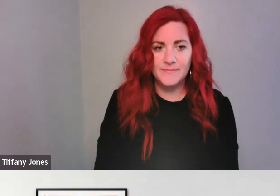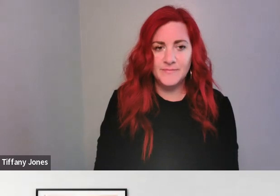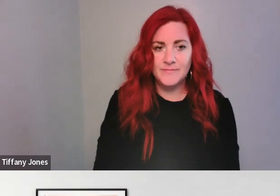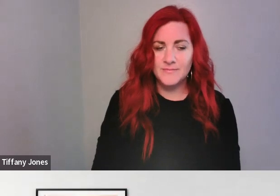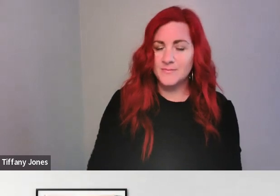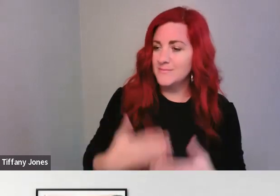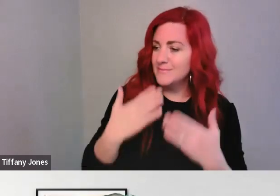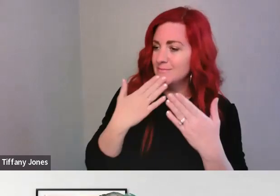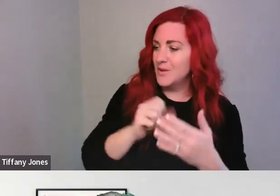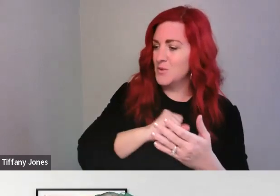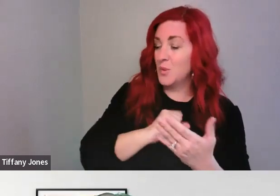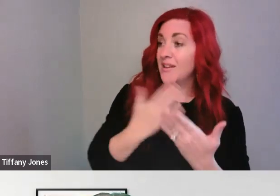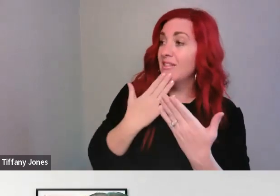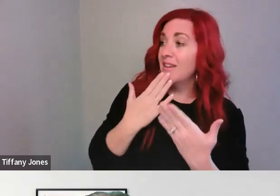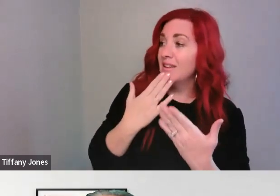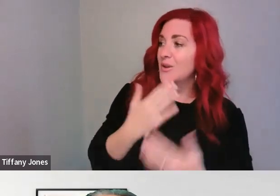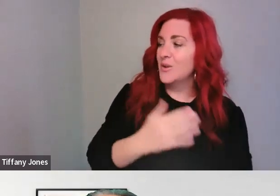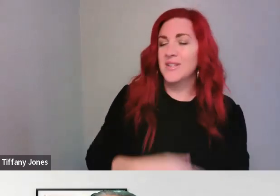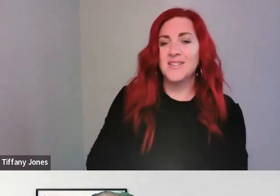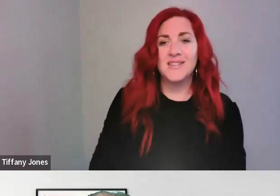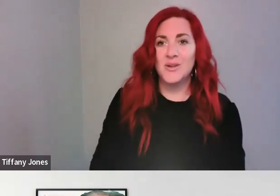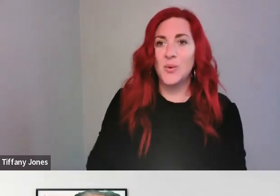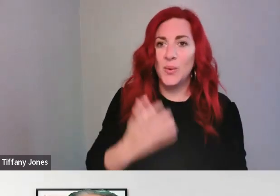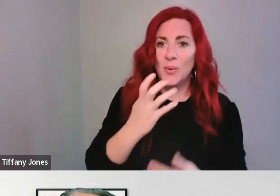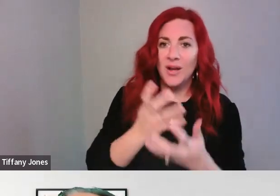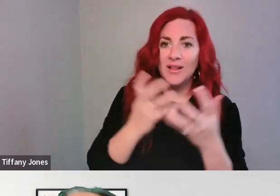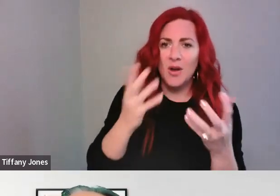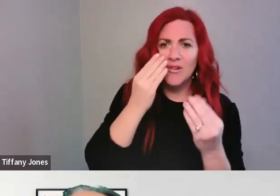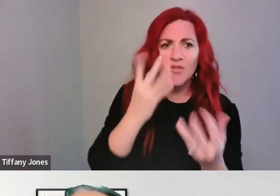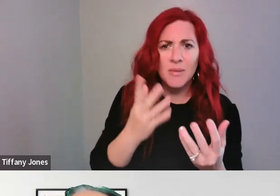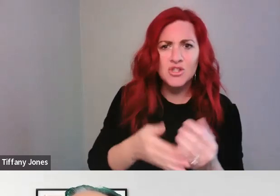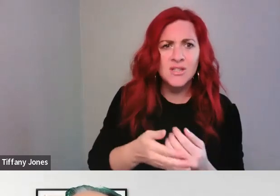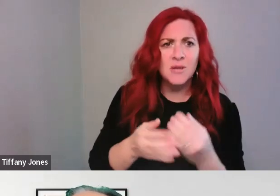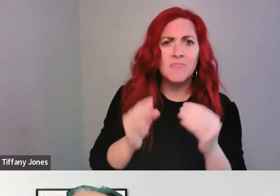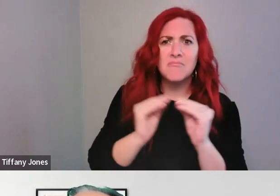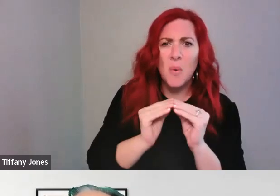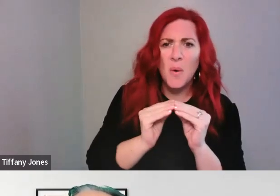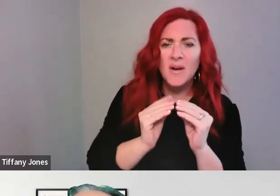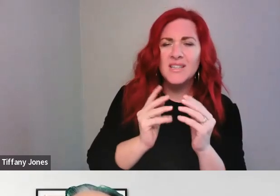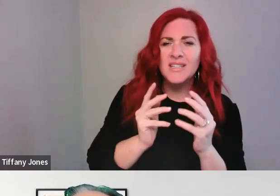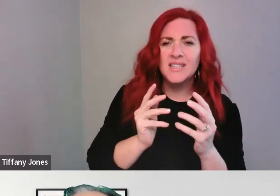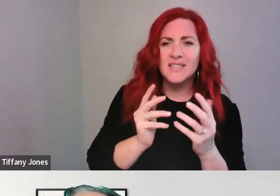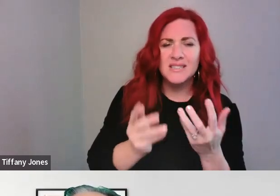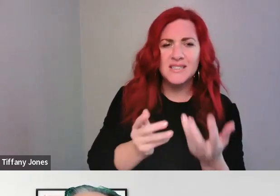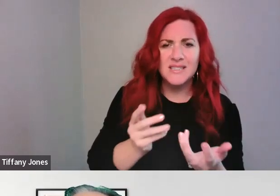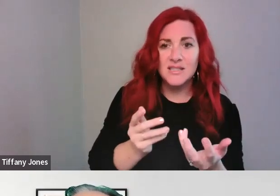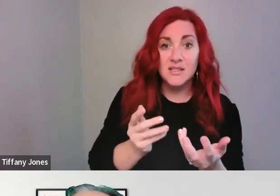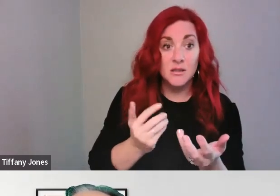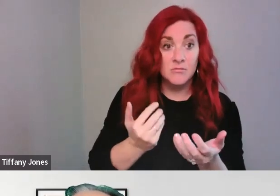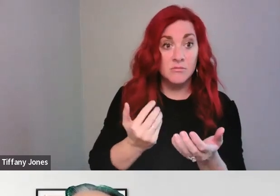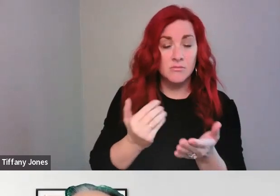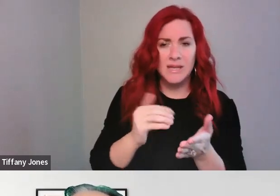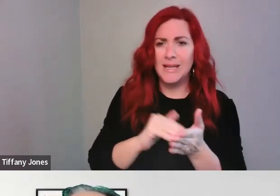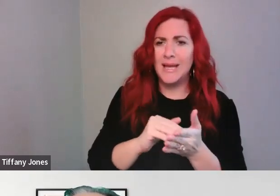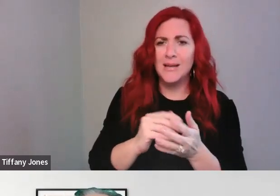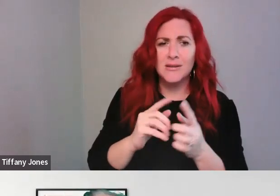Thank you. Lots of information and just so much more, that we, again, individualized,